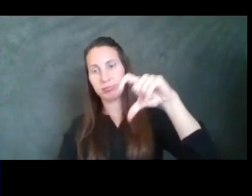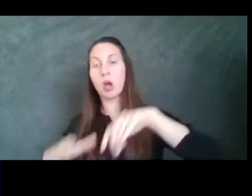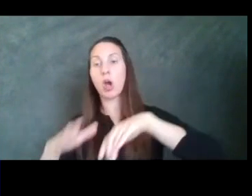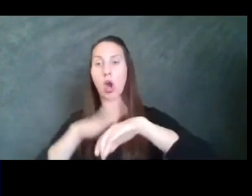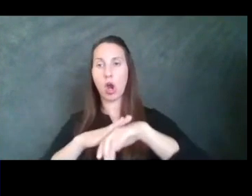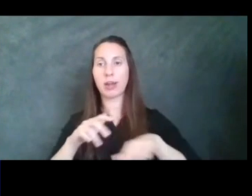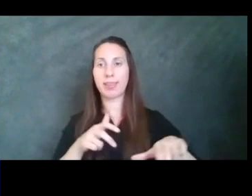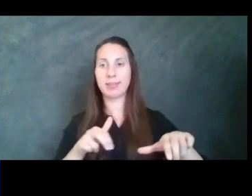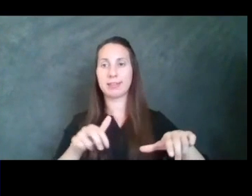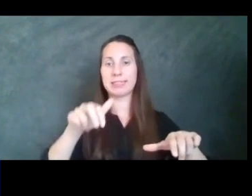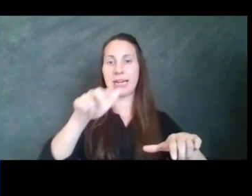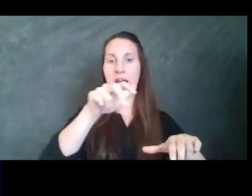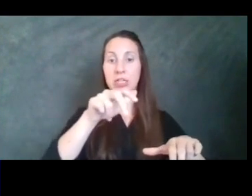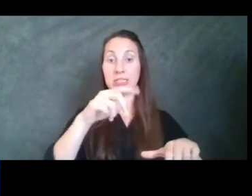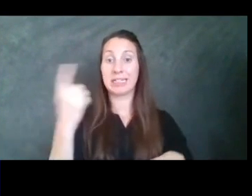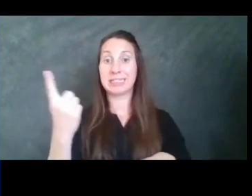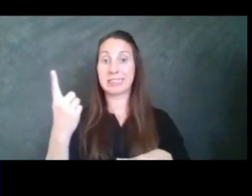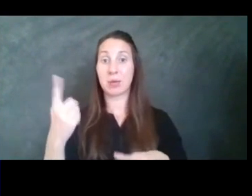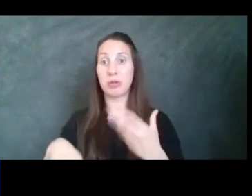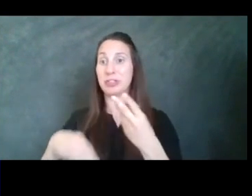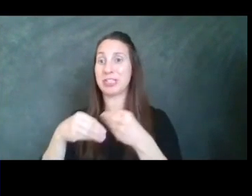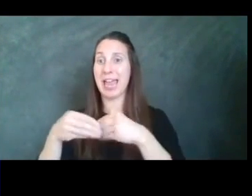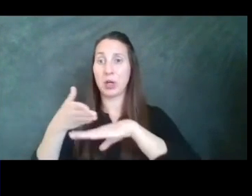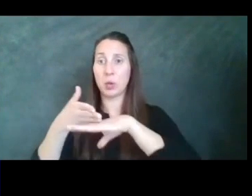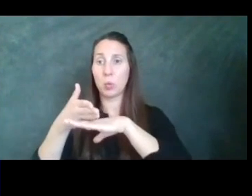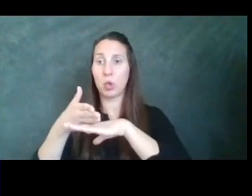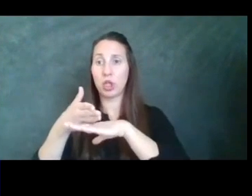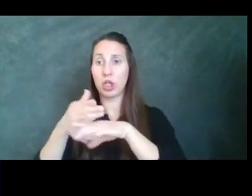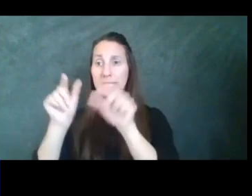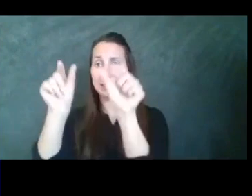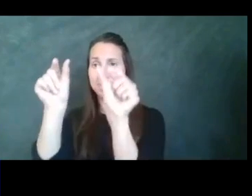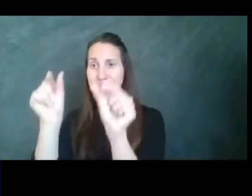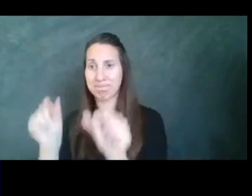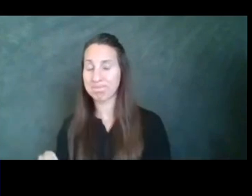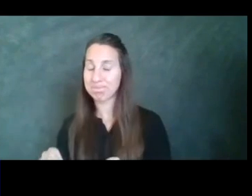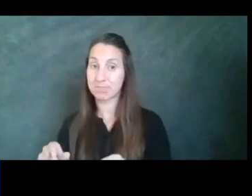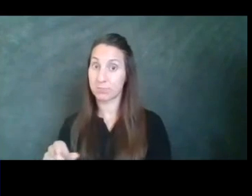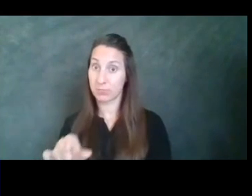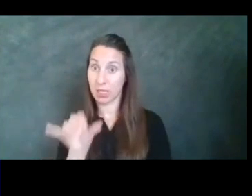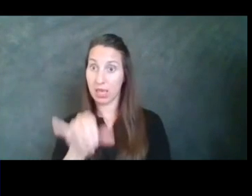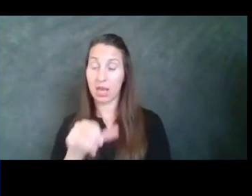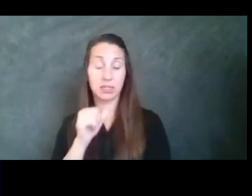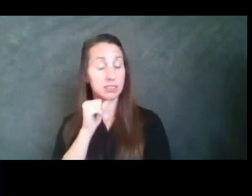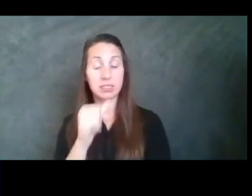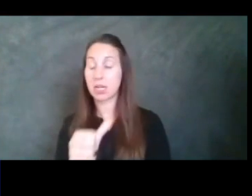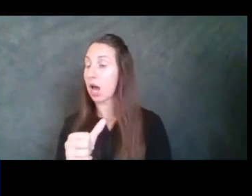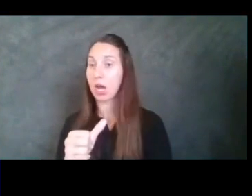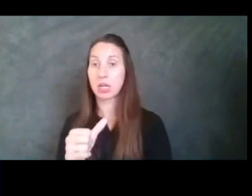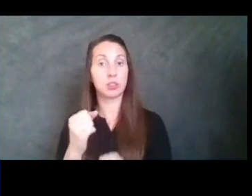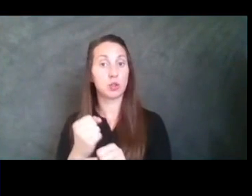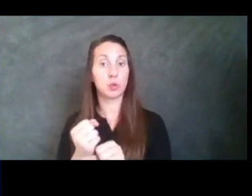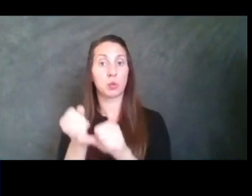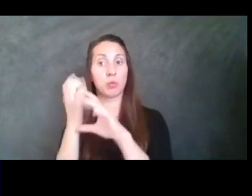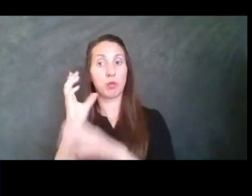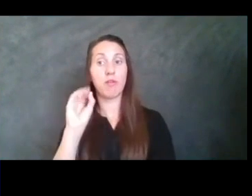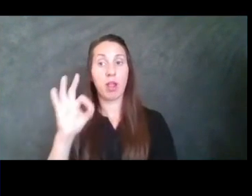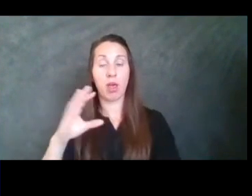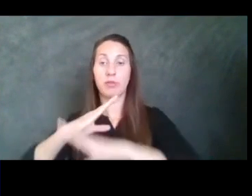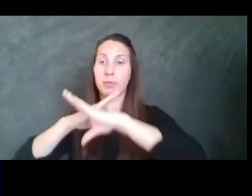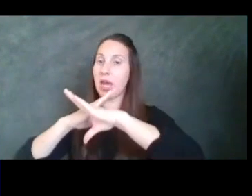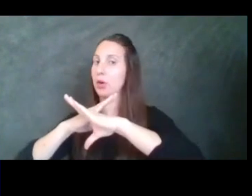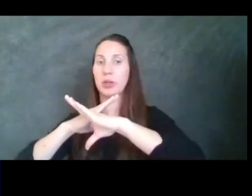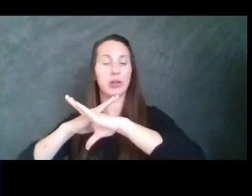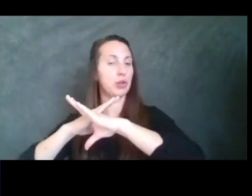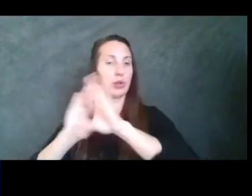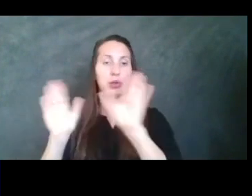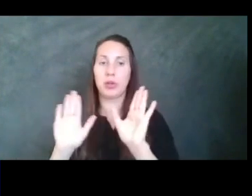put pieces of wood on there. That is not barrier removal, because in order to